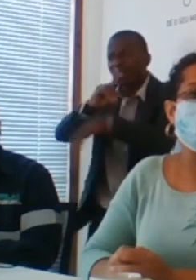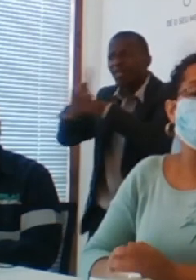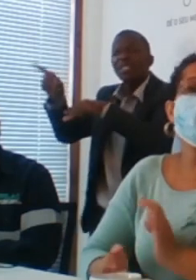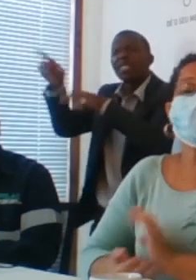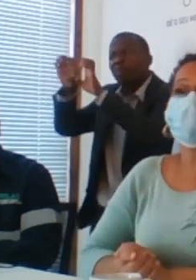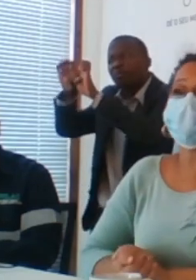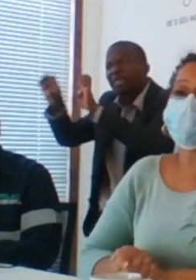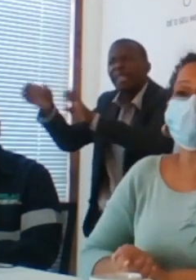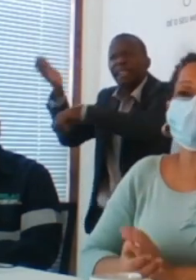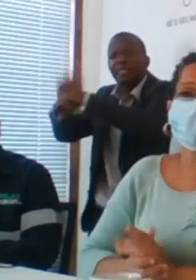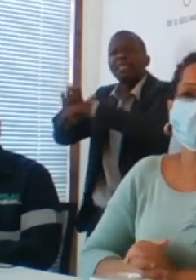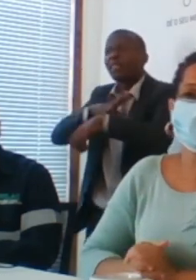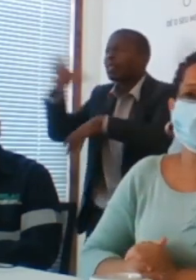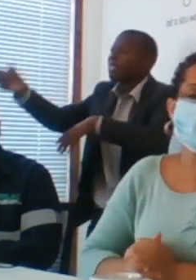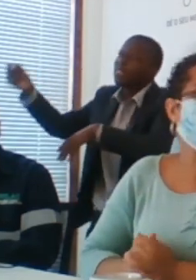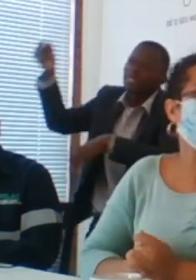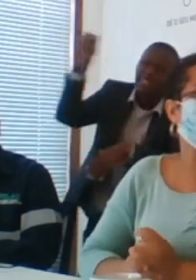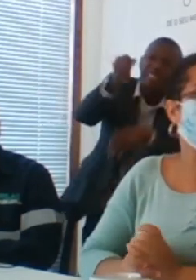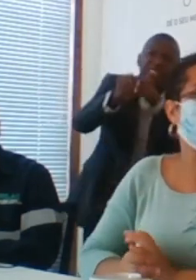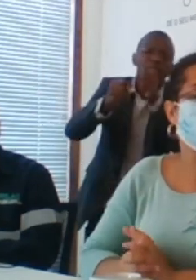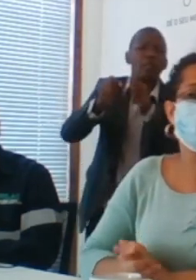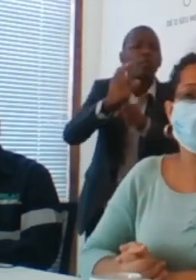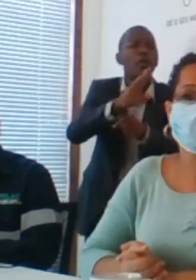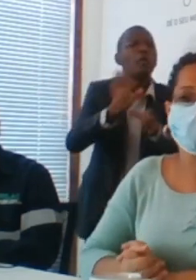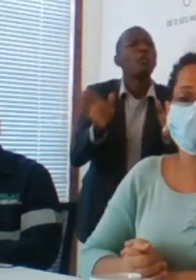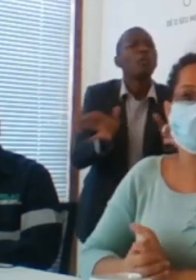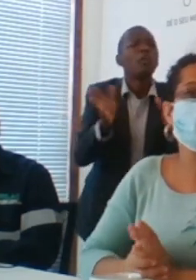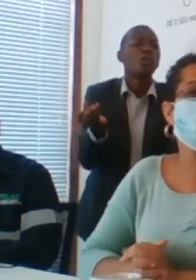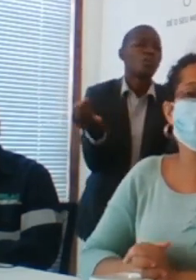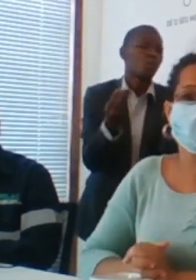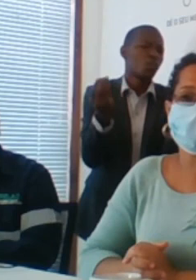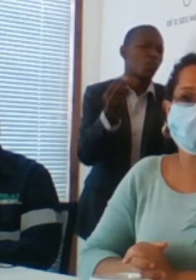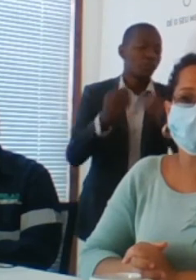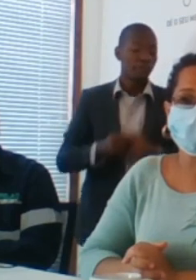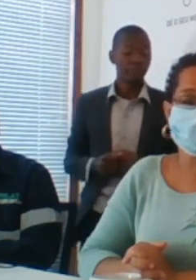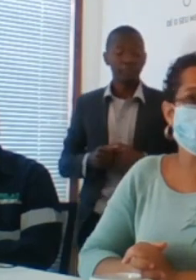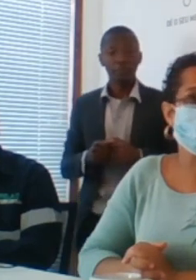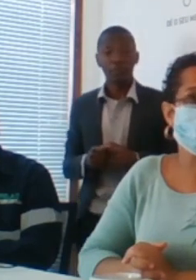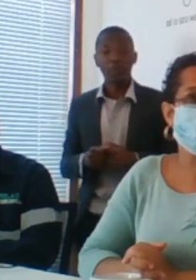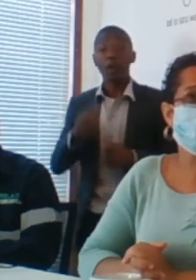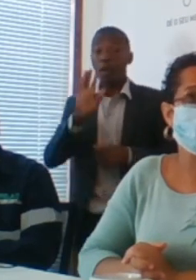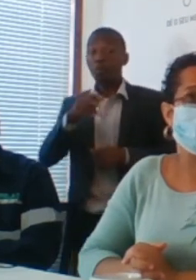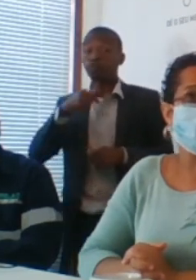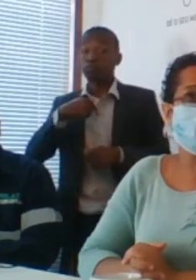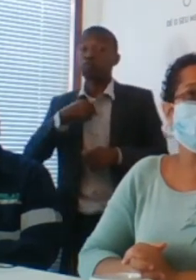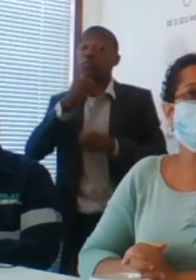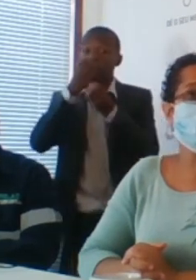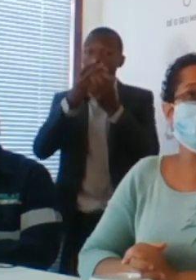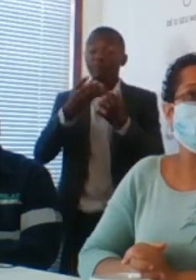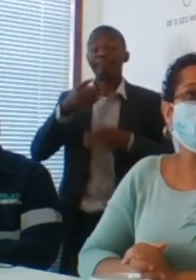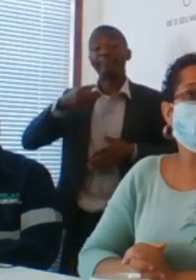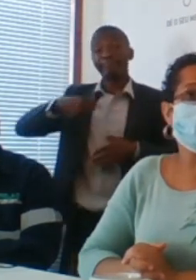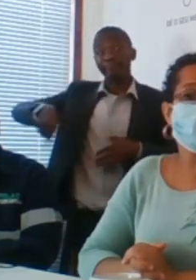their companies? Well, I would like to inform that PRI Mozambique is using the talent management tools and